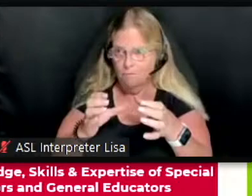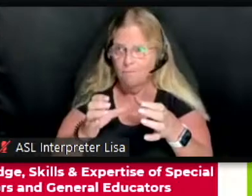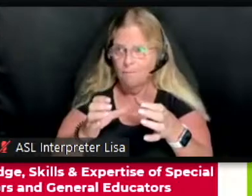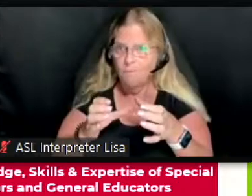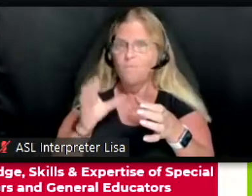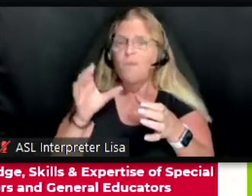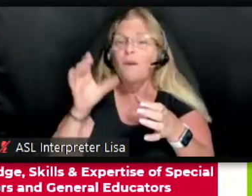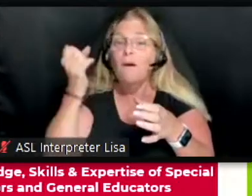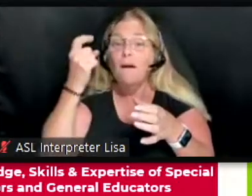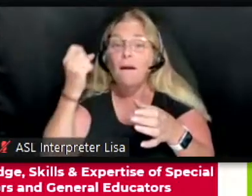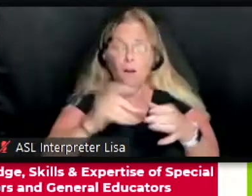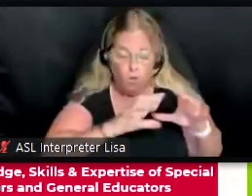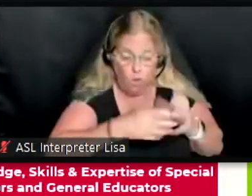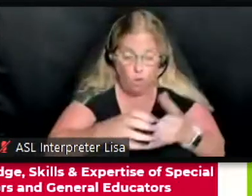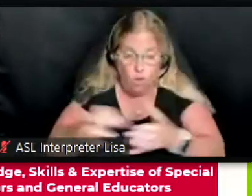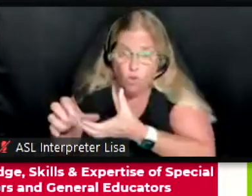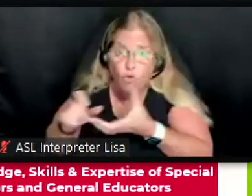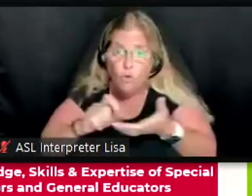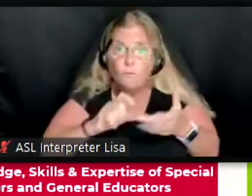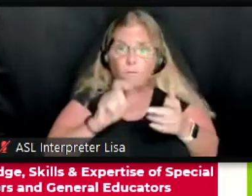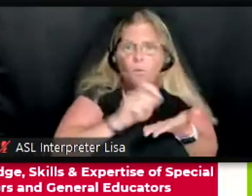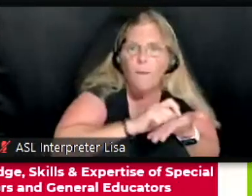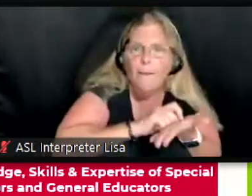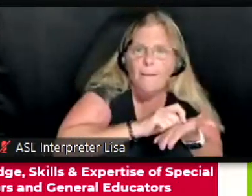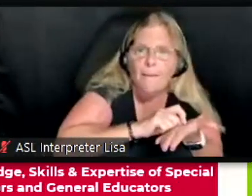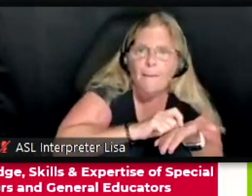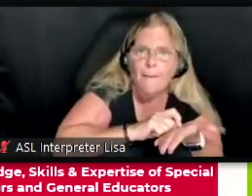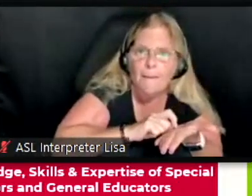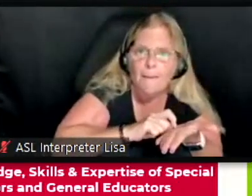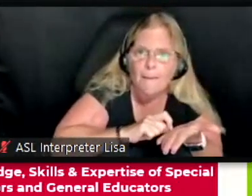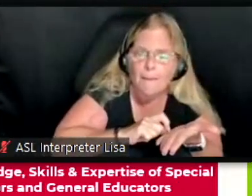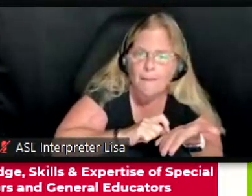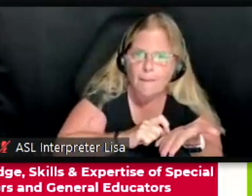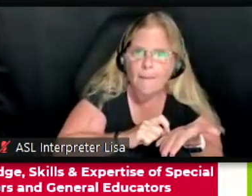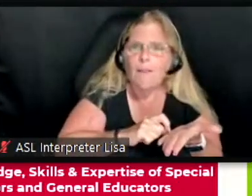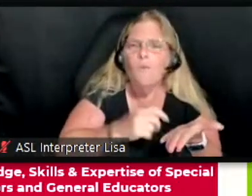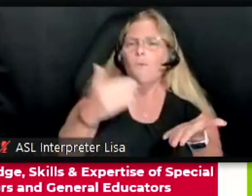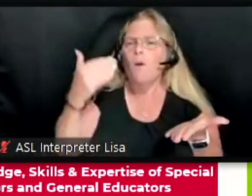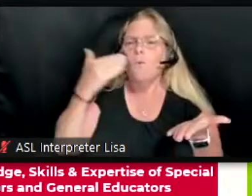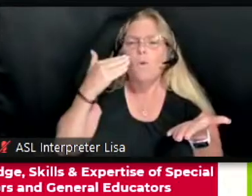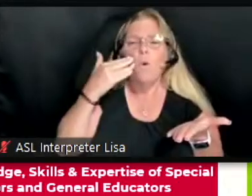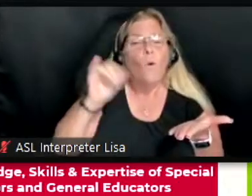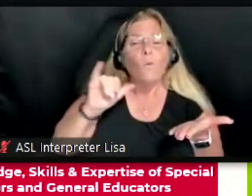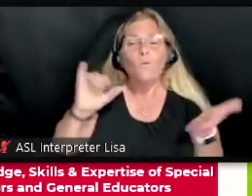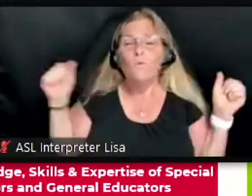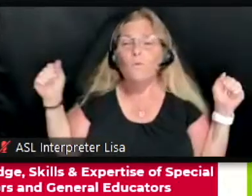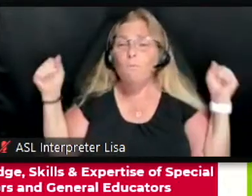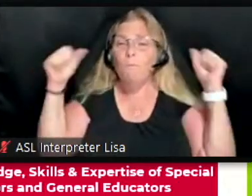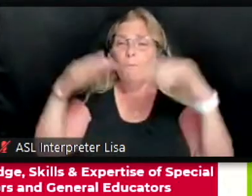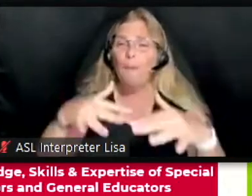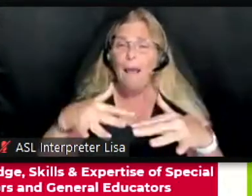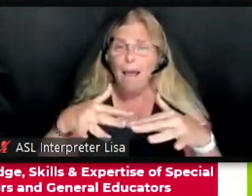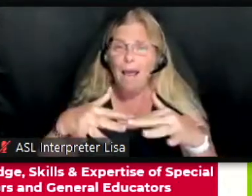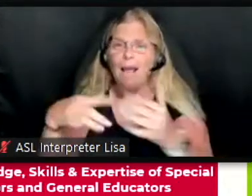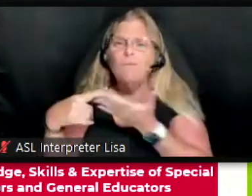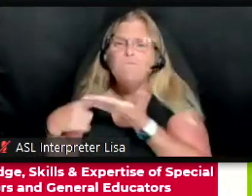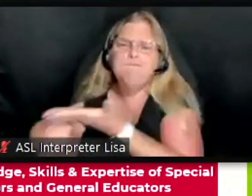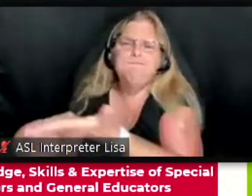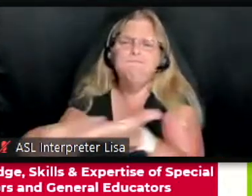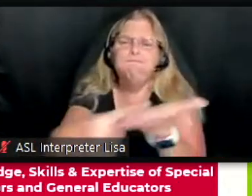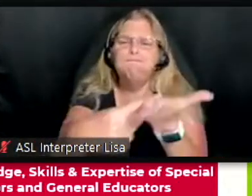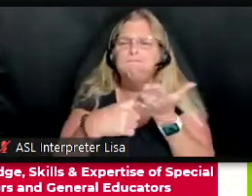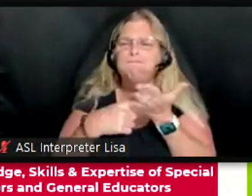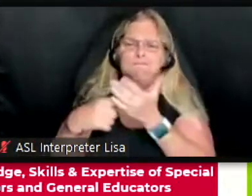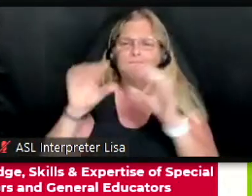small groups to capture your thoughts. But we also know there's value in sharing for the whole group to learn from